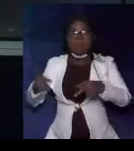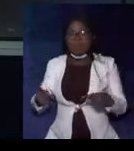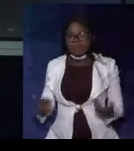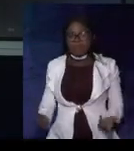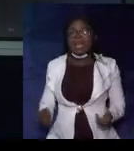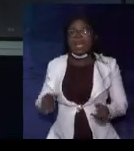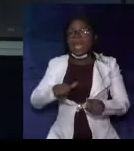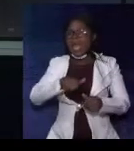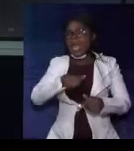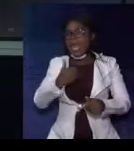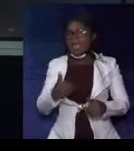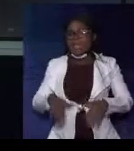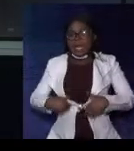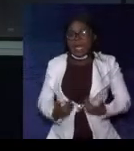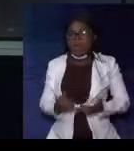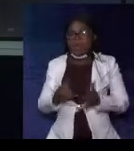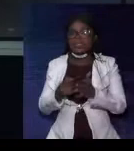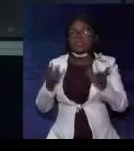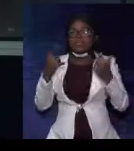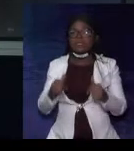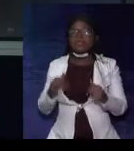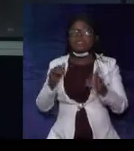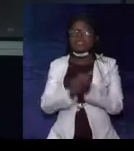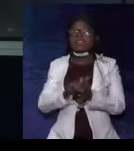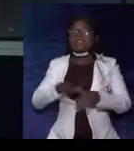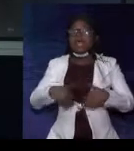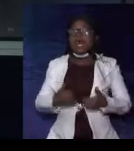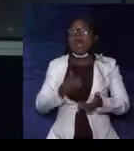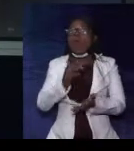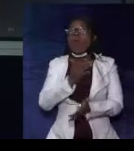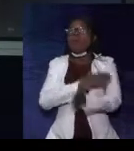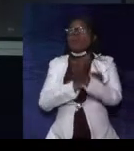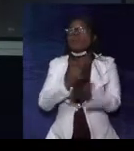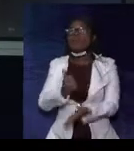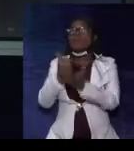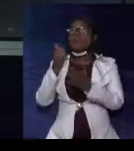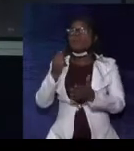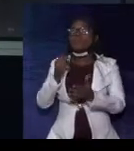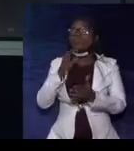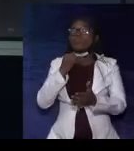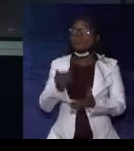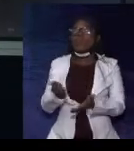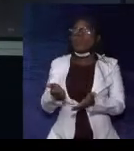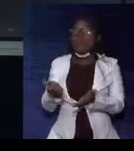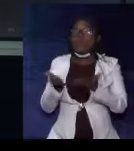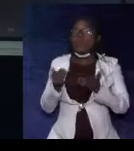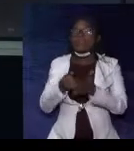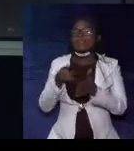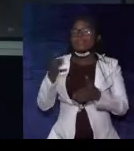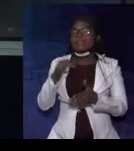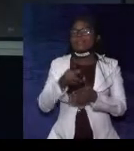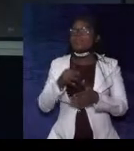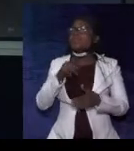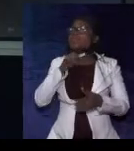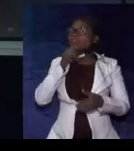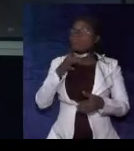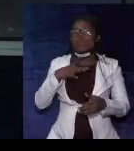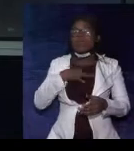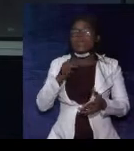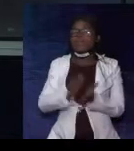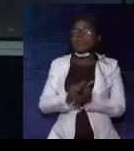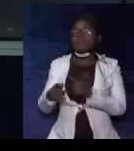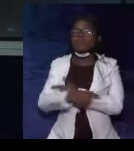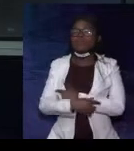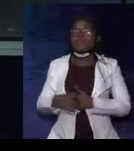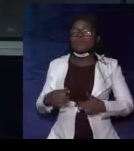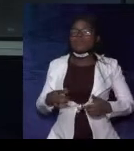it came, that's how God wanted it to be. And it's not so. You should know whether you are progressing or not. Farm records will